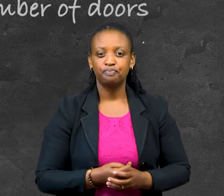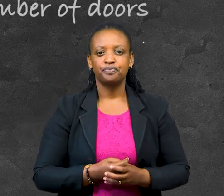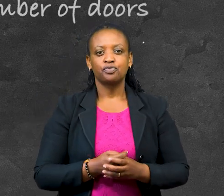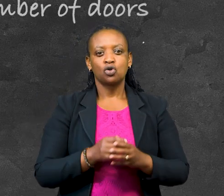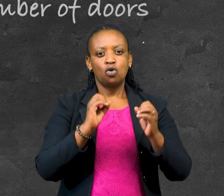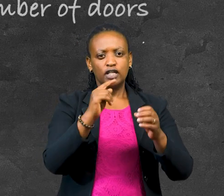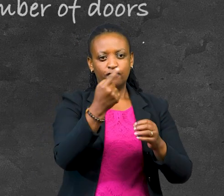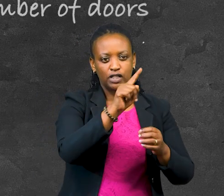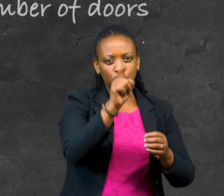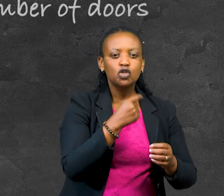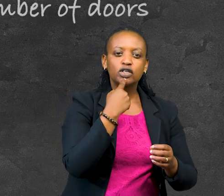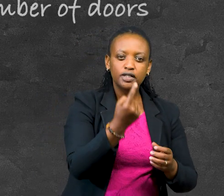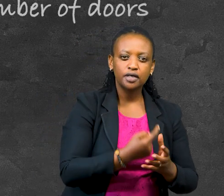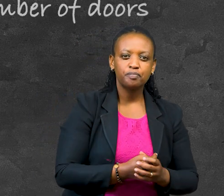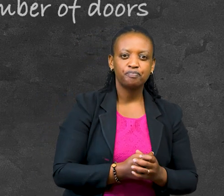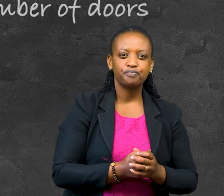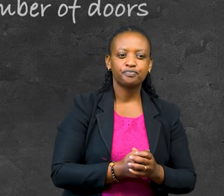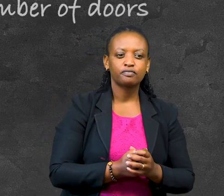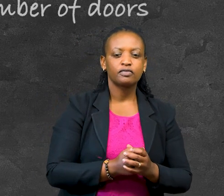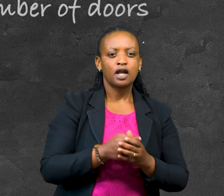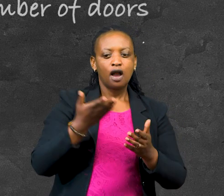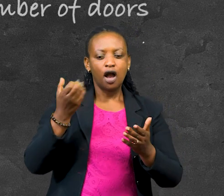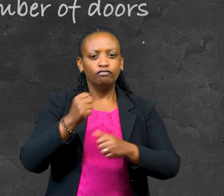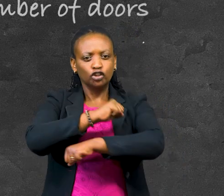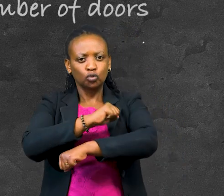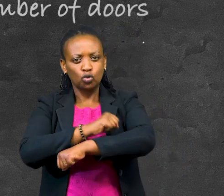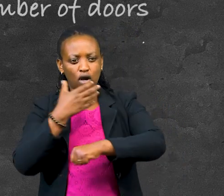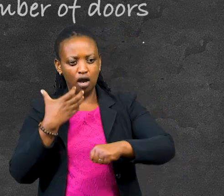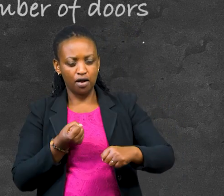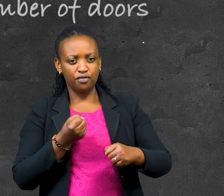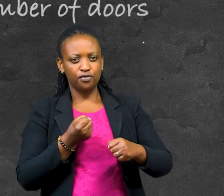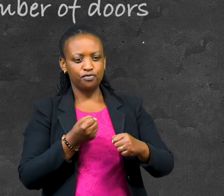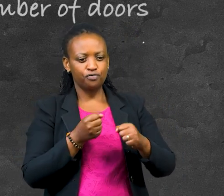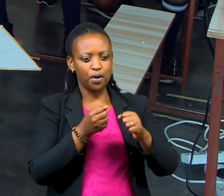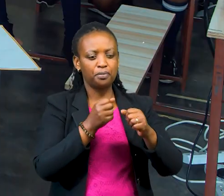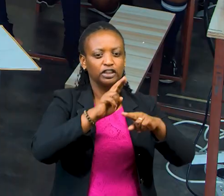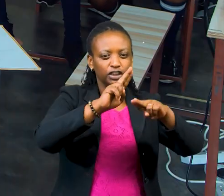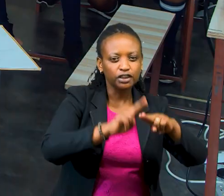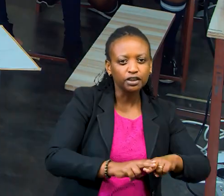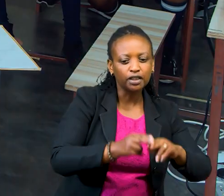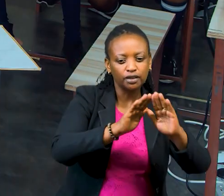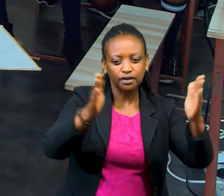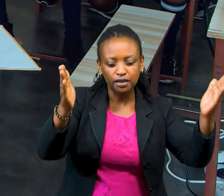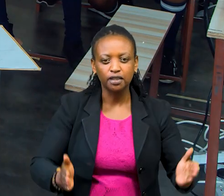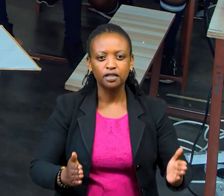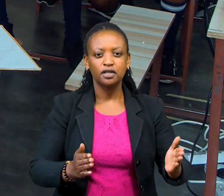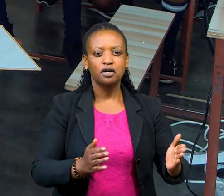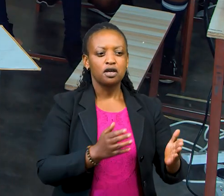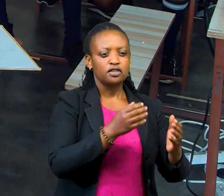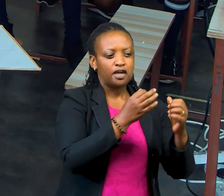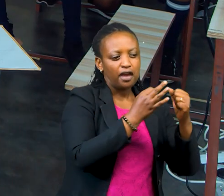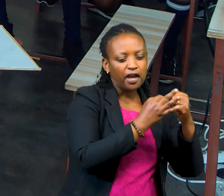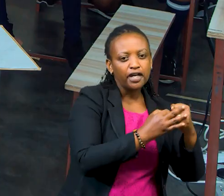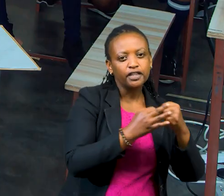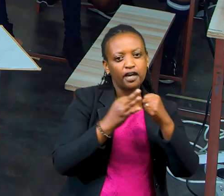lesson. So the first question is saying that at Highland School, the ratio of desks to chairs to tables